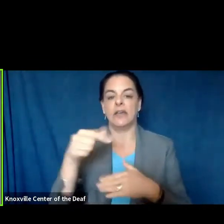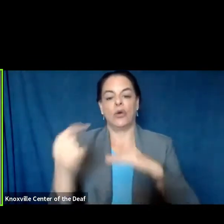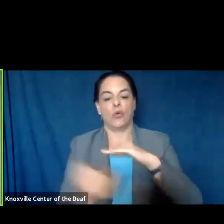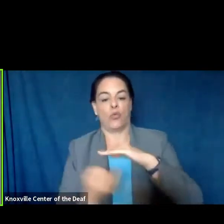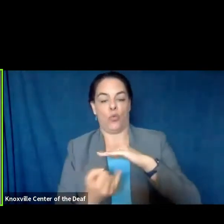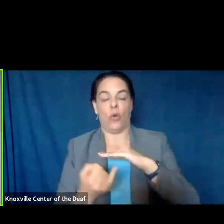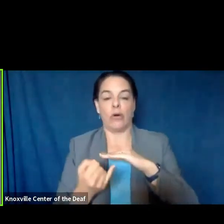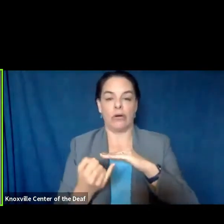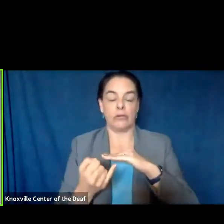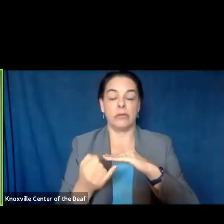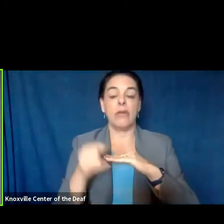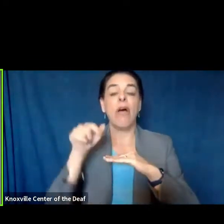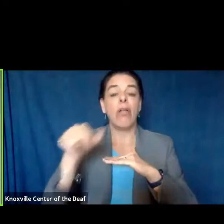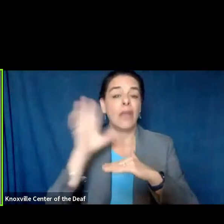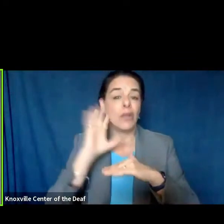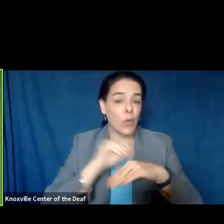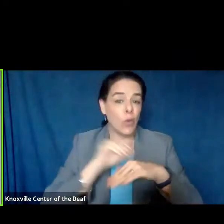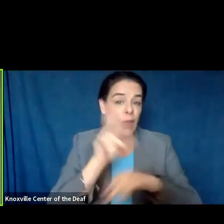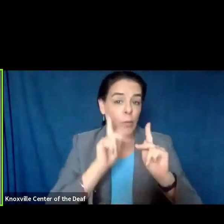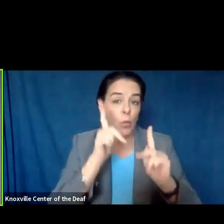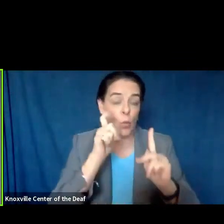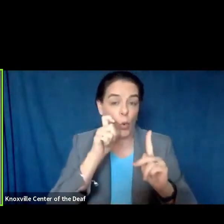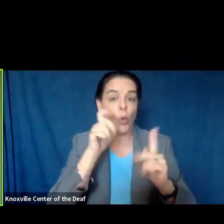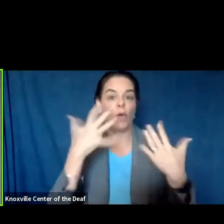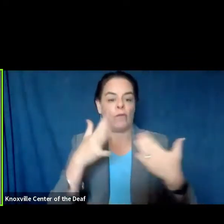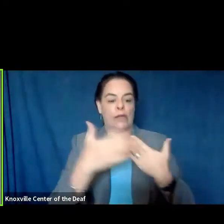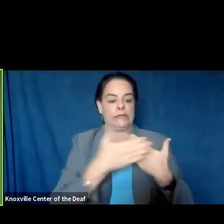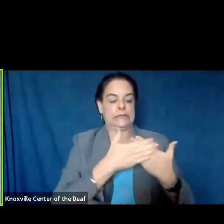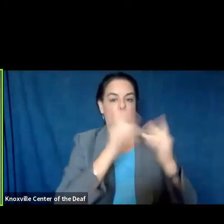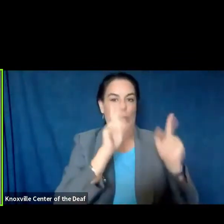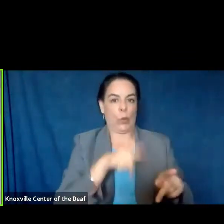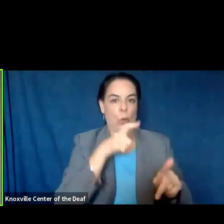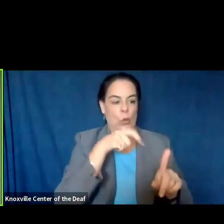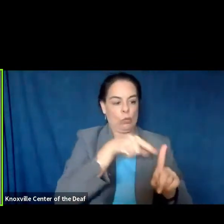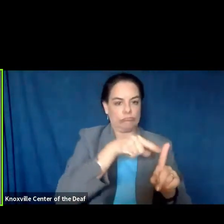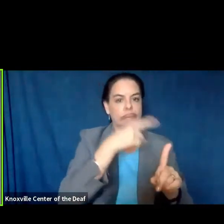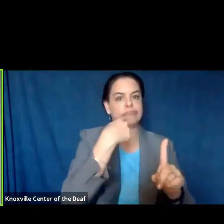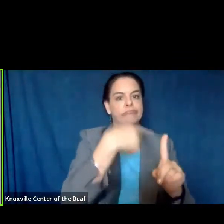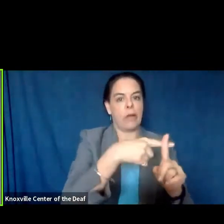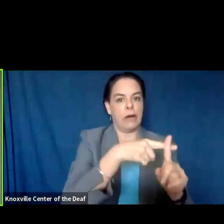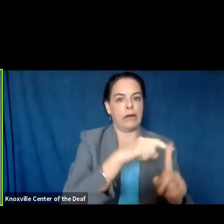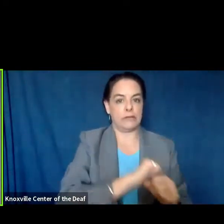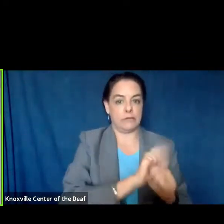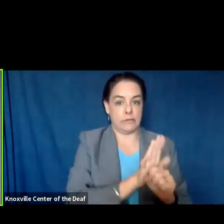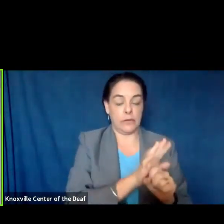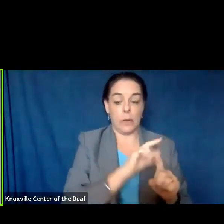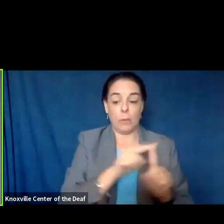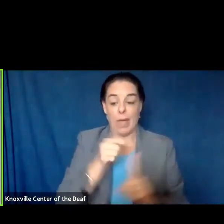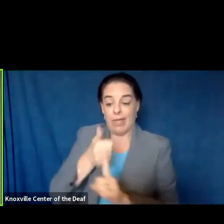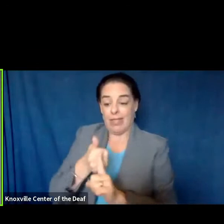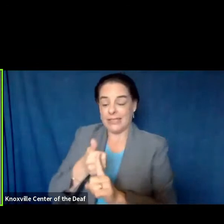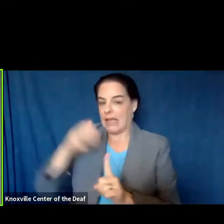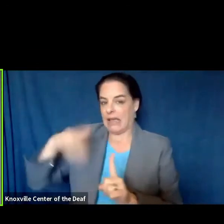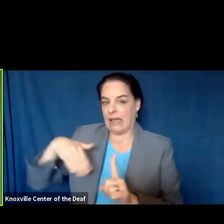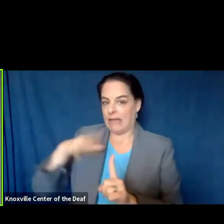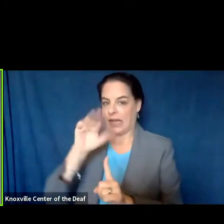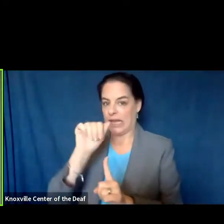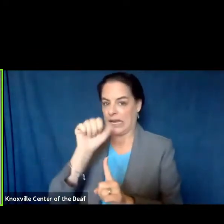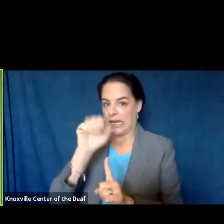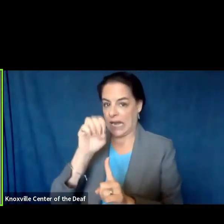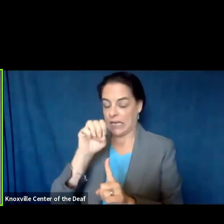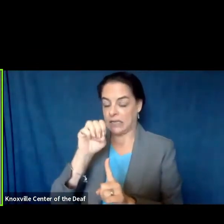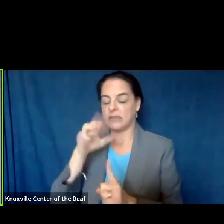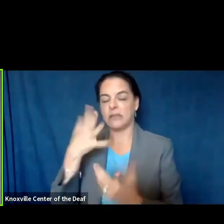who've been in close contact with confirmed cases of COVID-19 but are not cases themselves. The cases themselves and